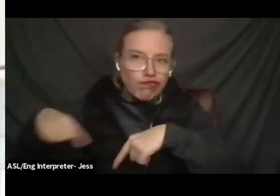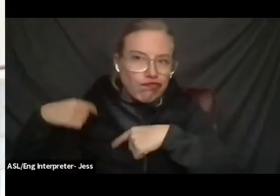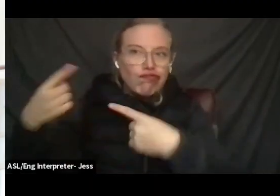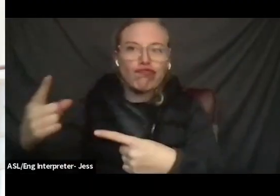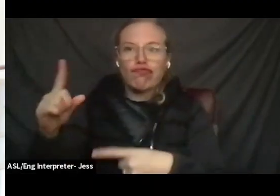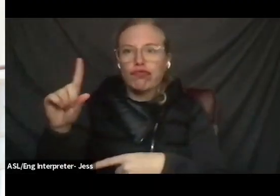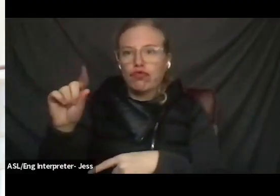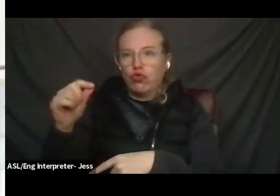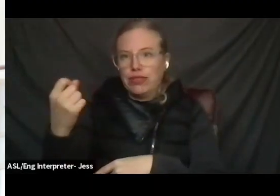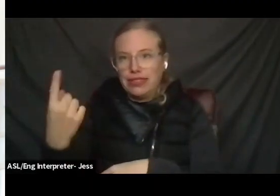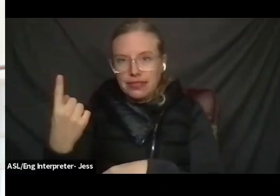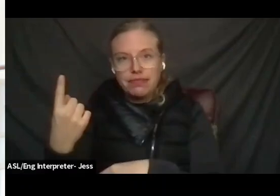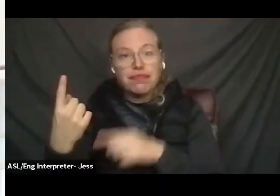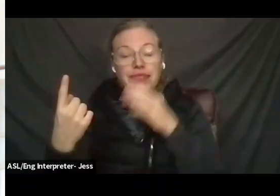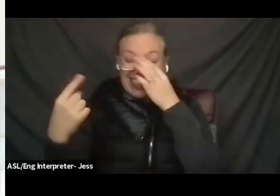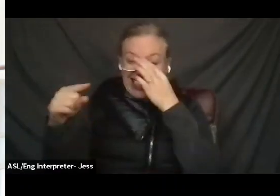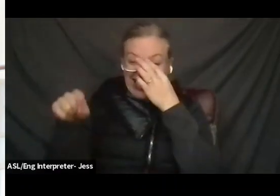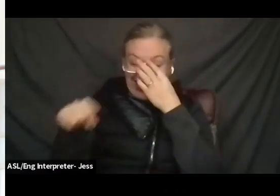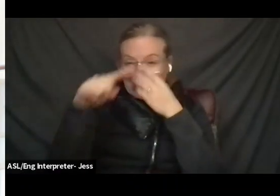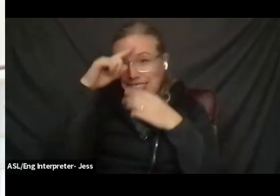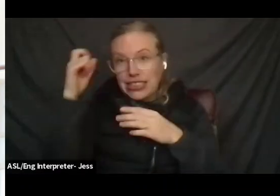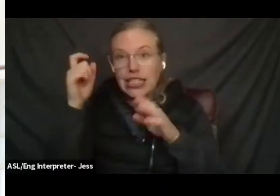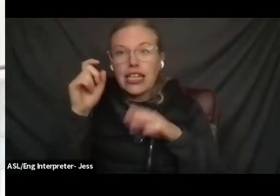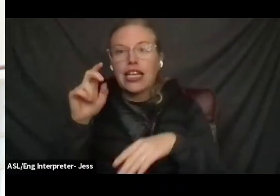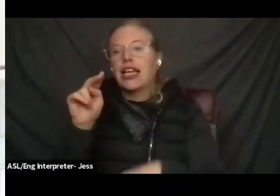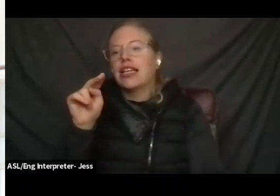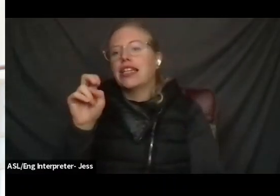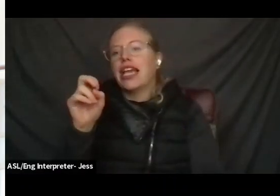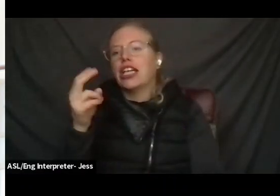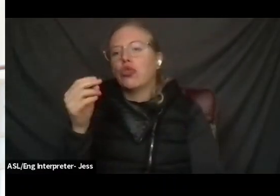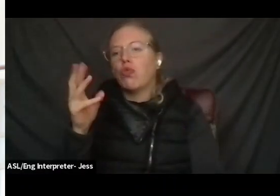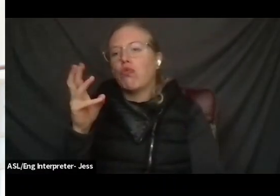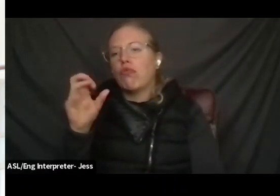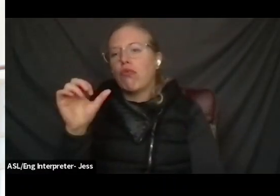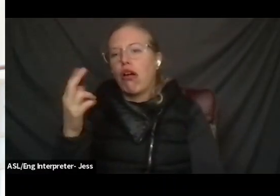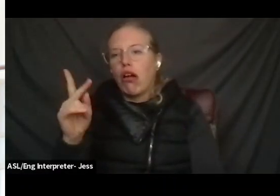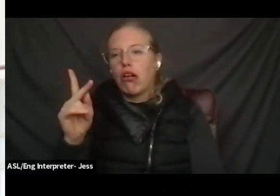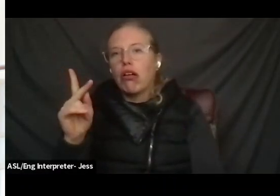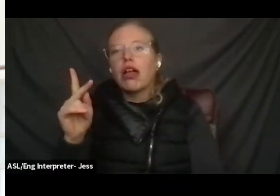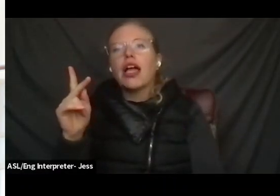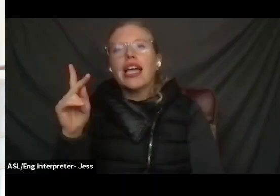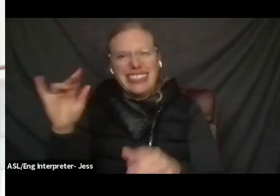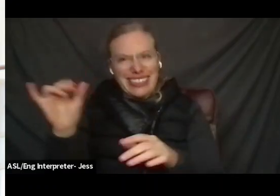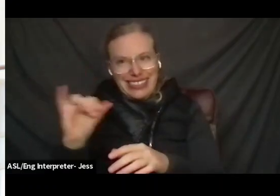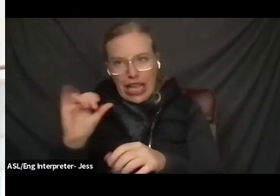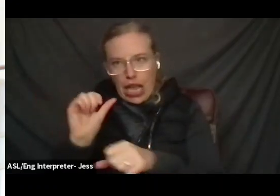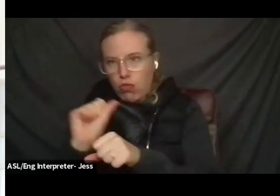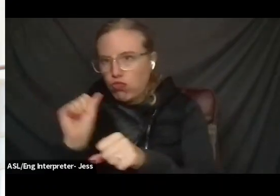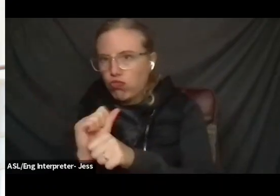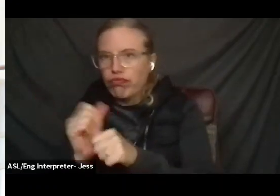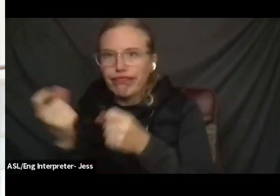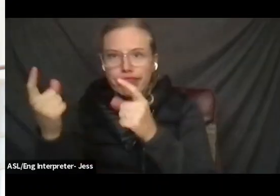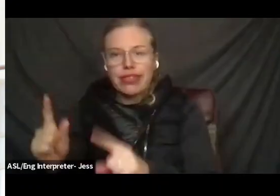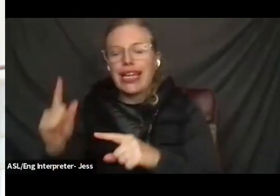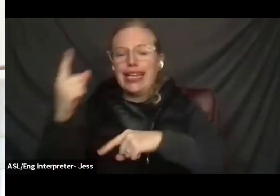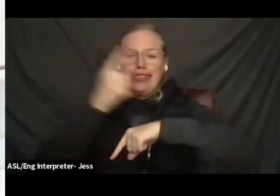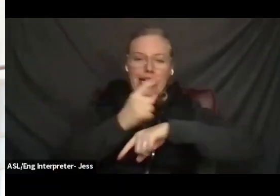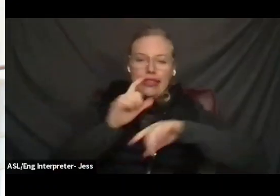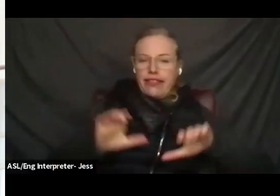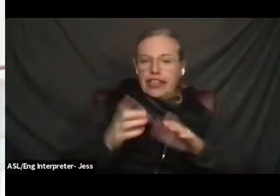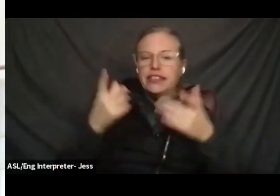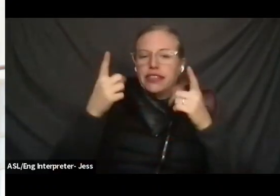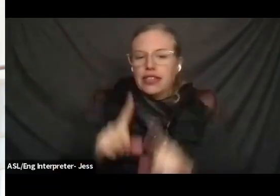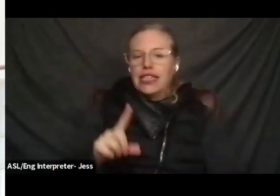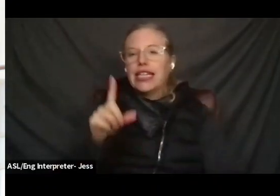far. This summer, we're going to be in Nashwauk doing that same type of work. We've also done days of action in